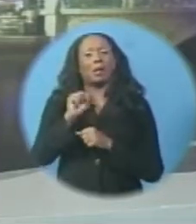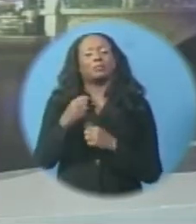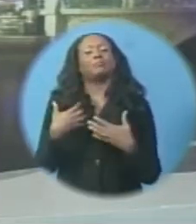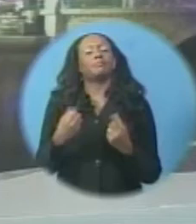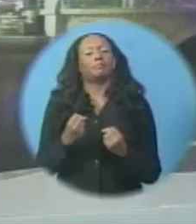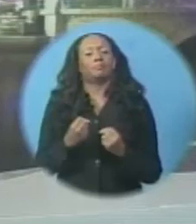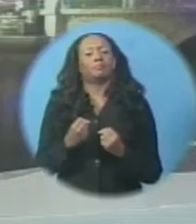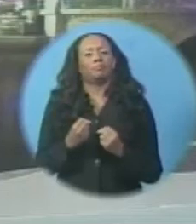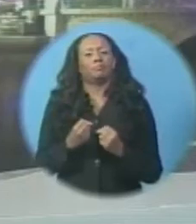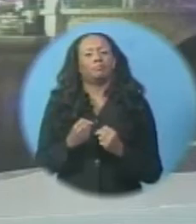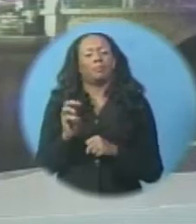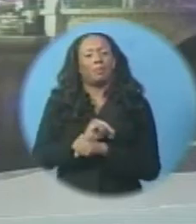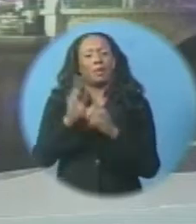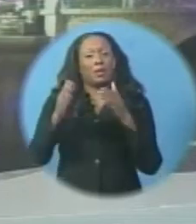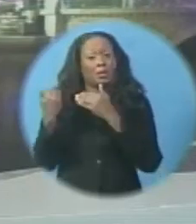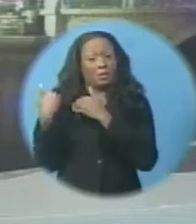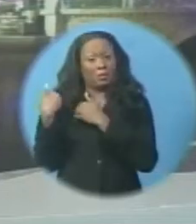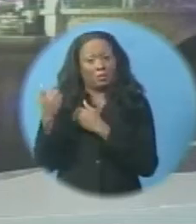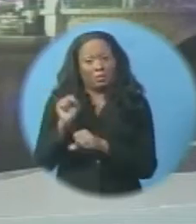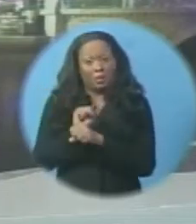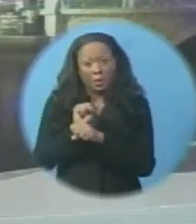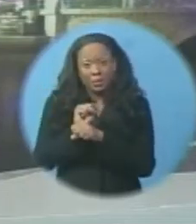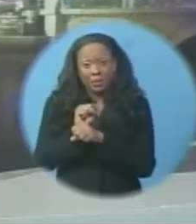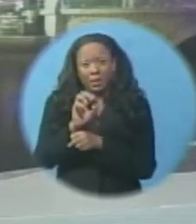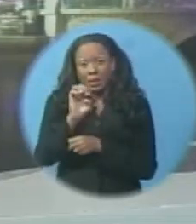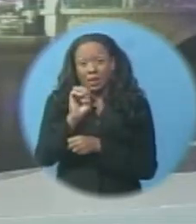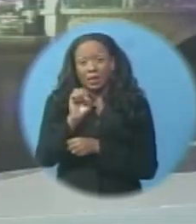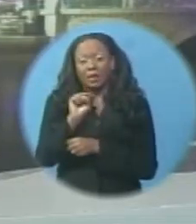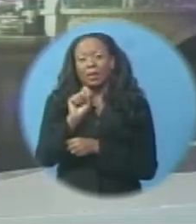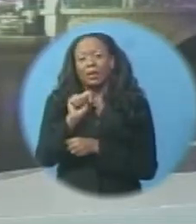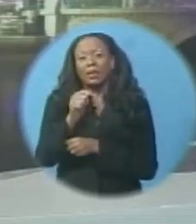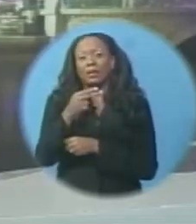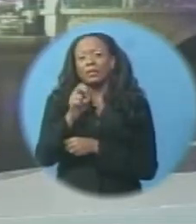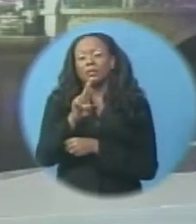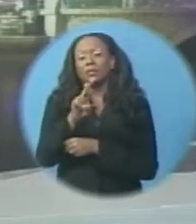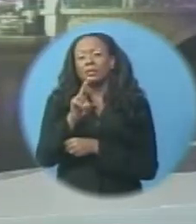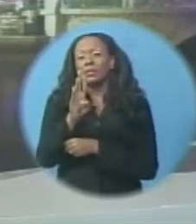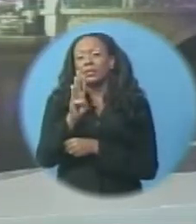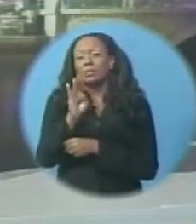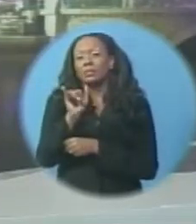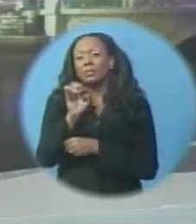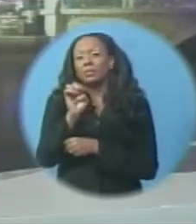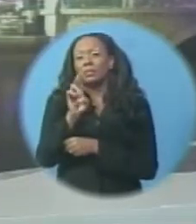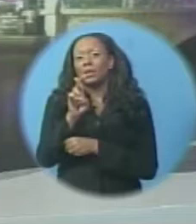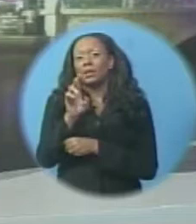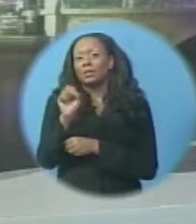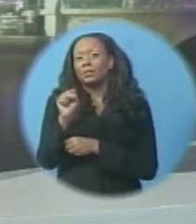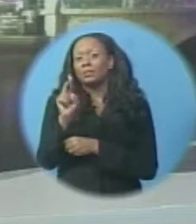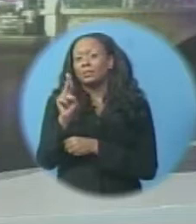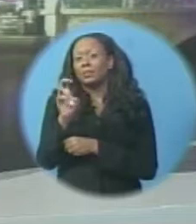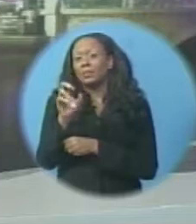stable. Minister of Labour and Social Security, Dr. Estebayo Suku, says the